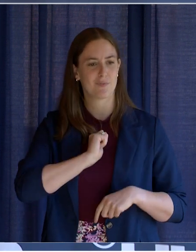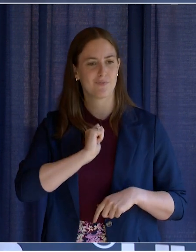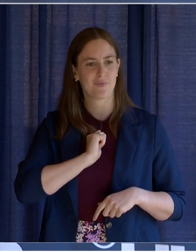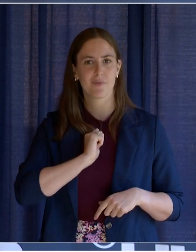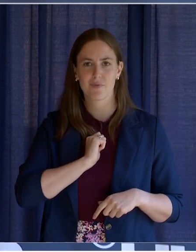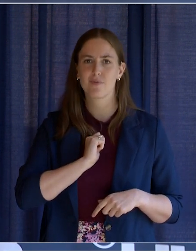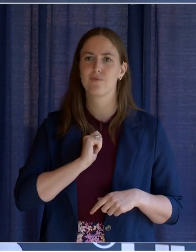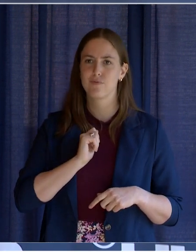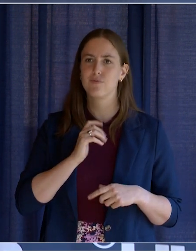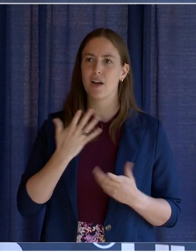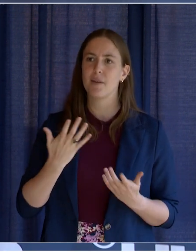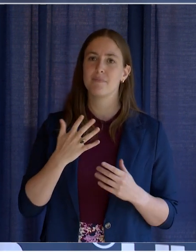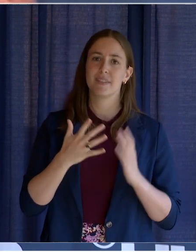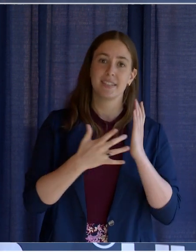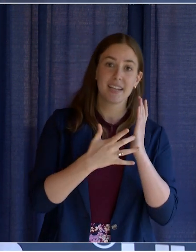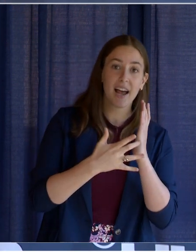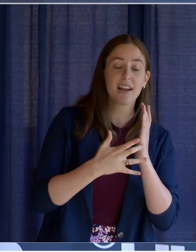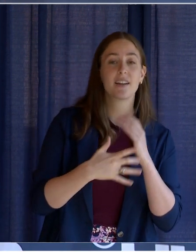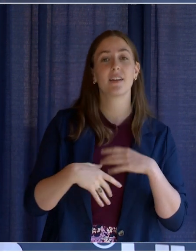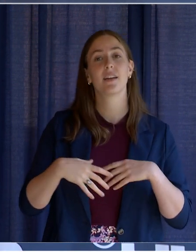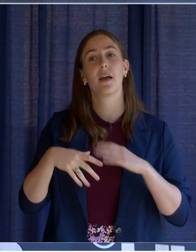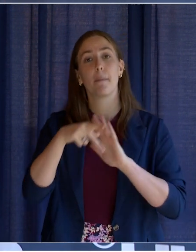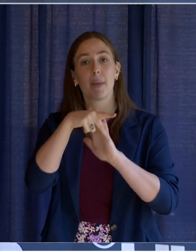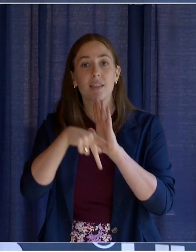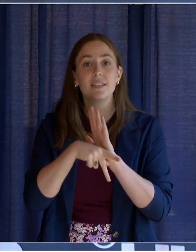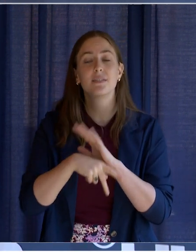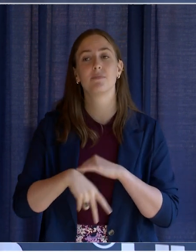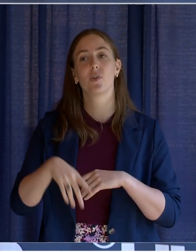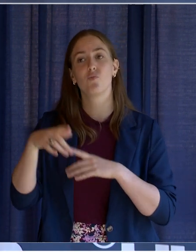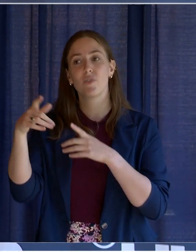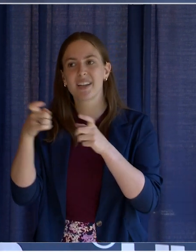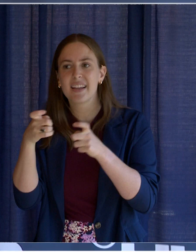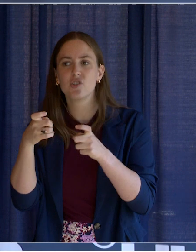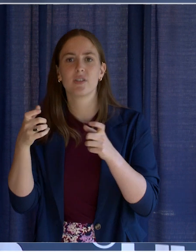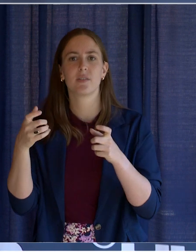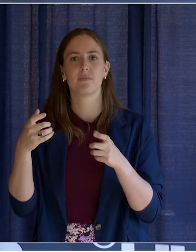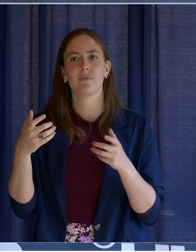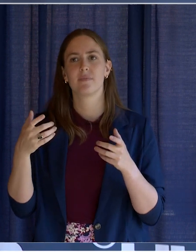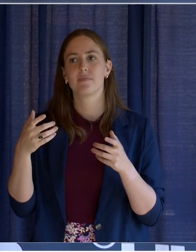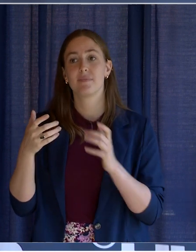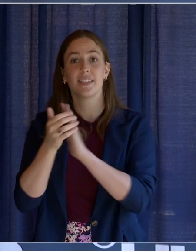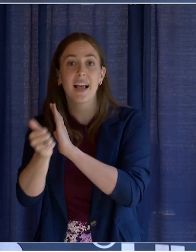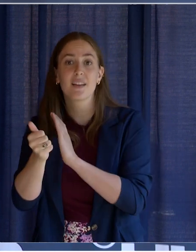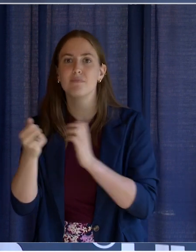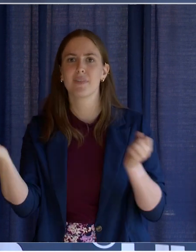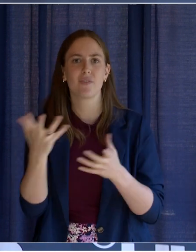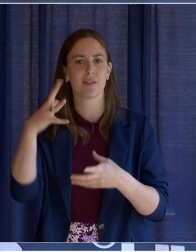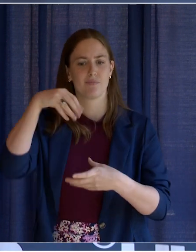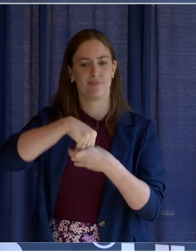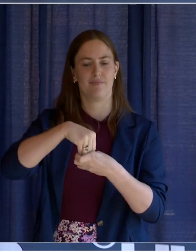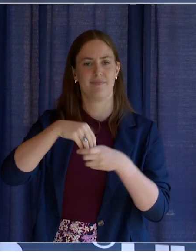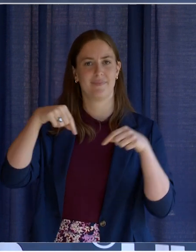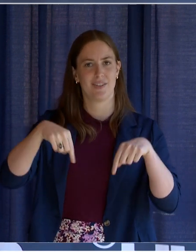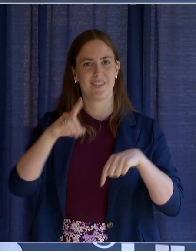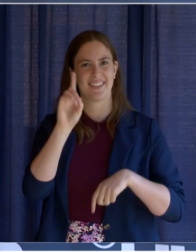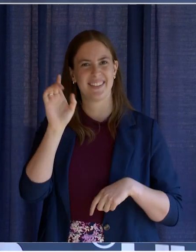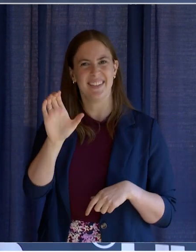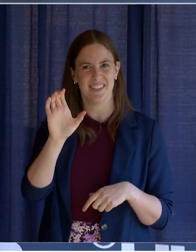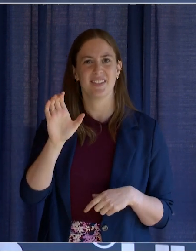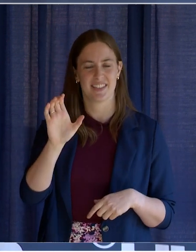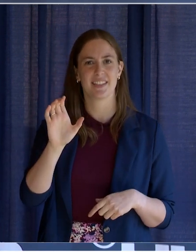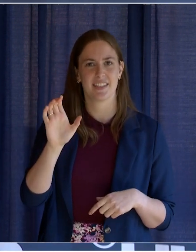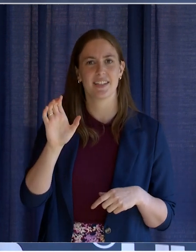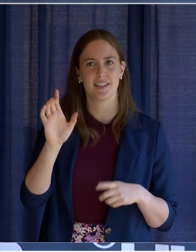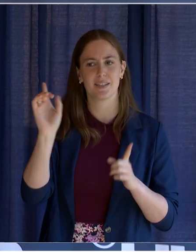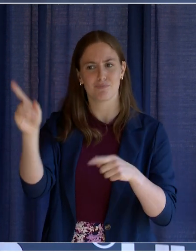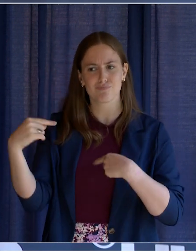tech and policy, regulation, and tech talent that DC has as being a thing